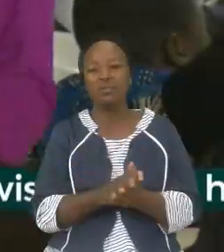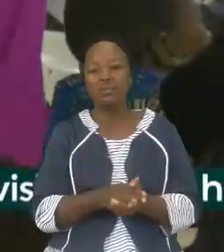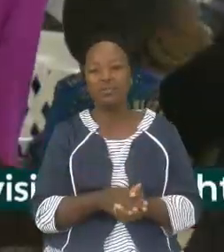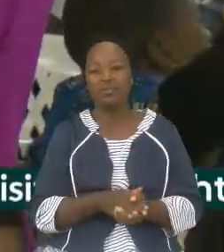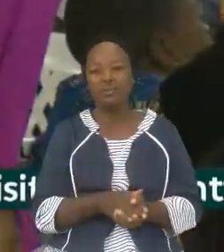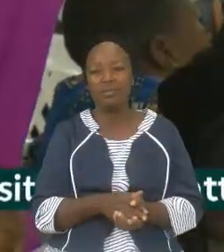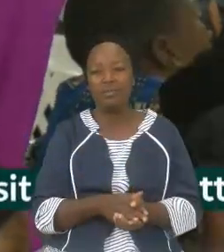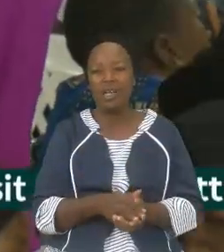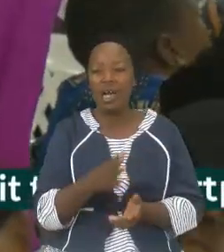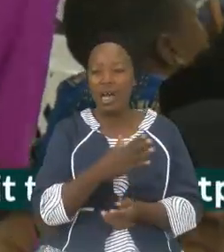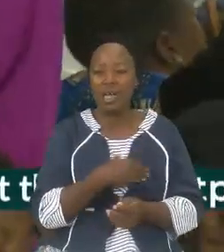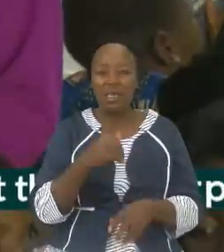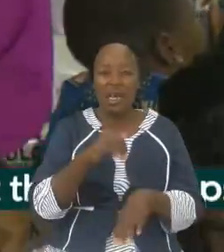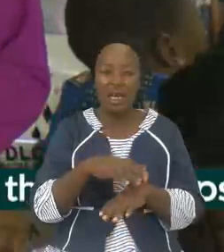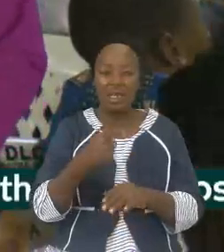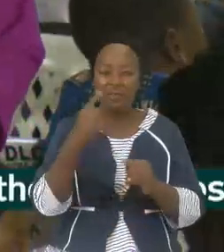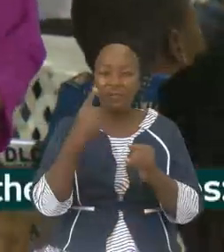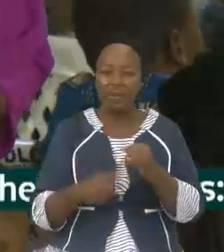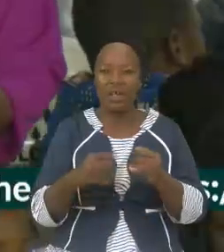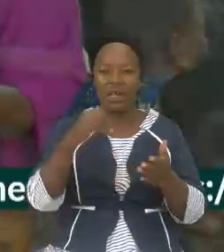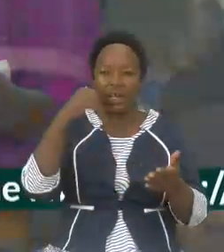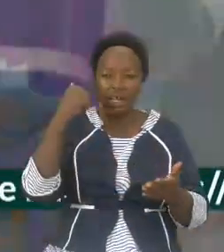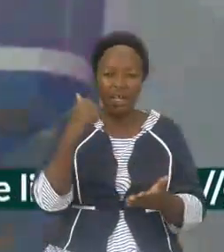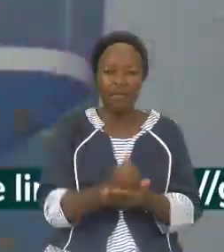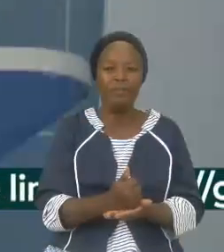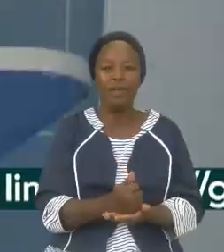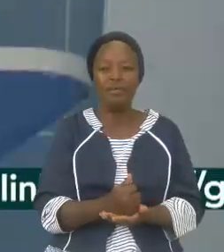At the final amen,